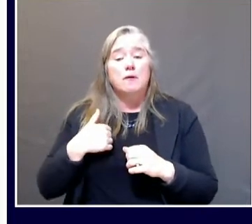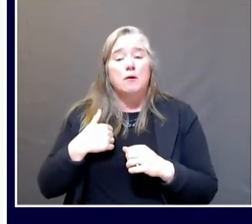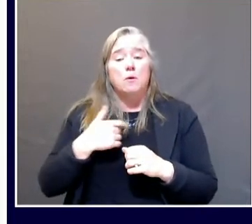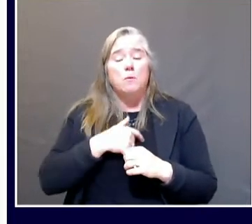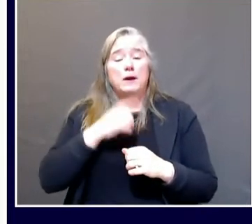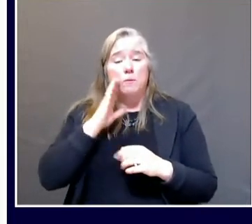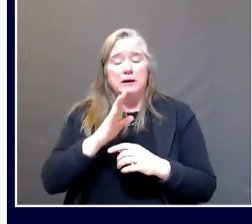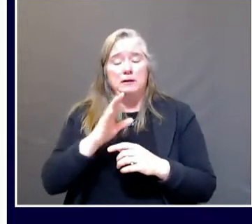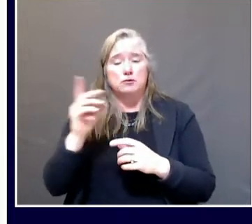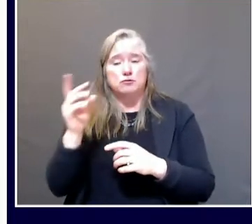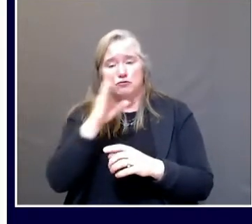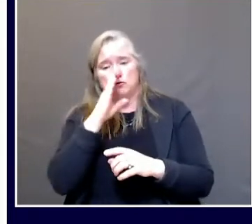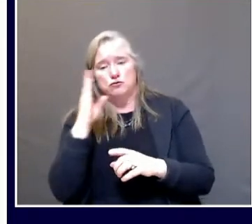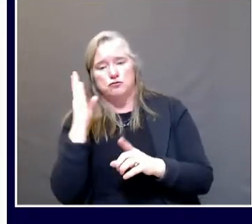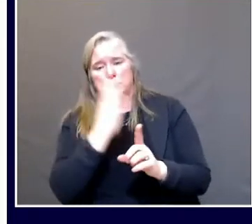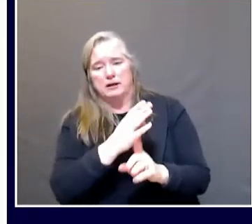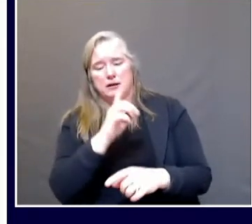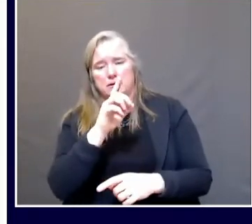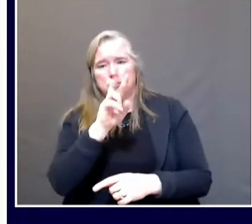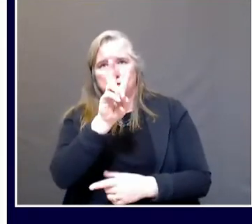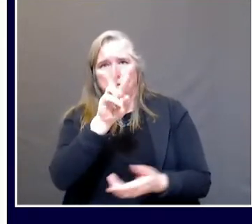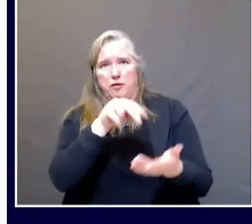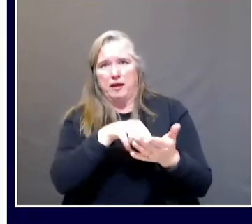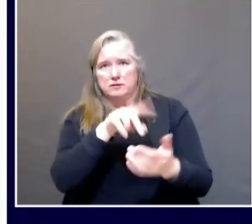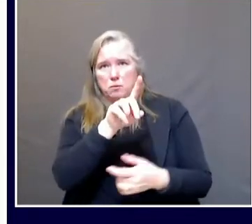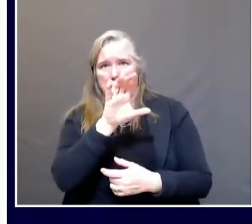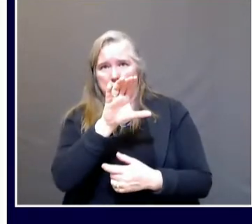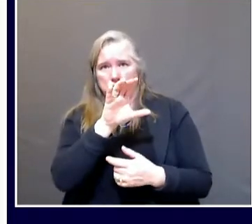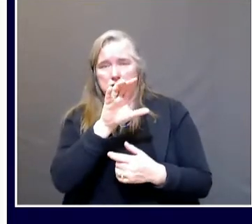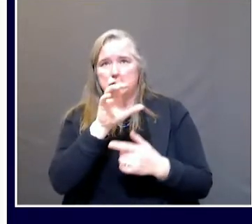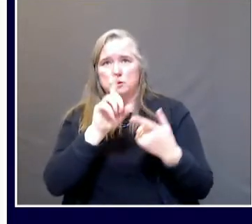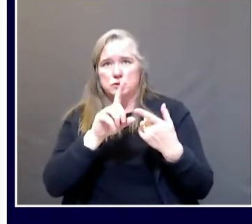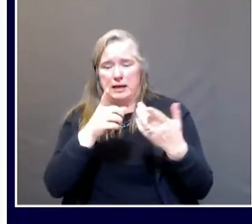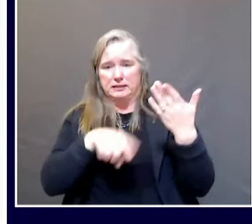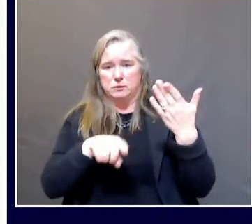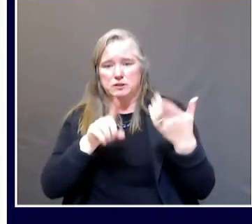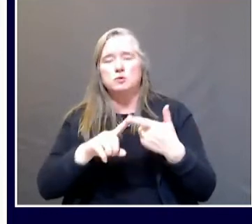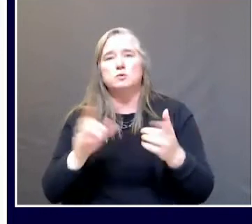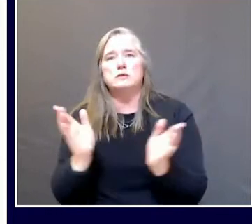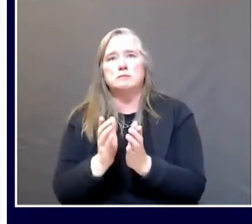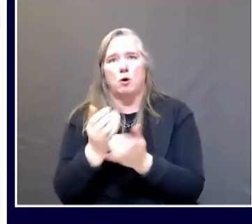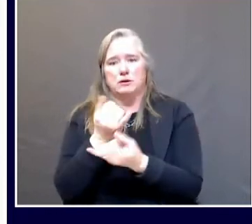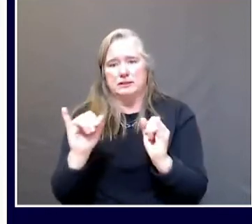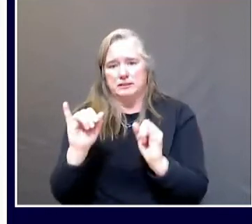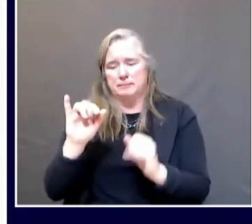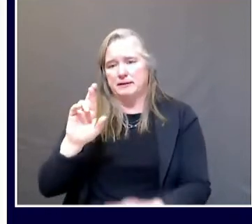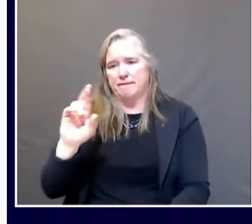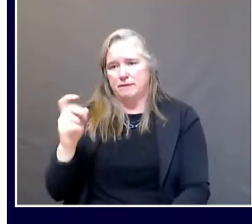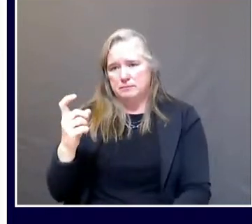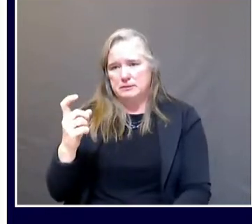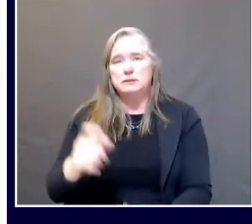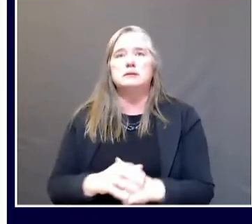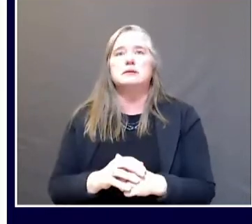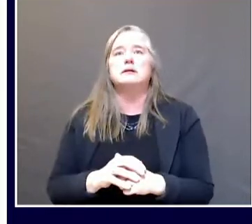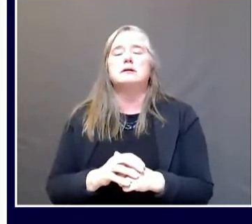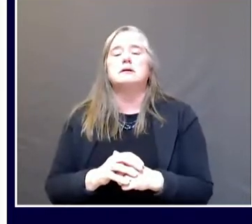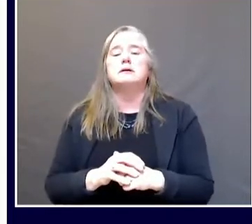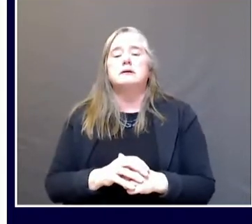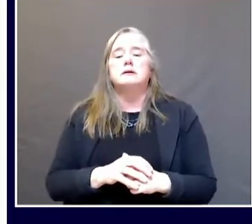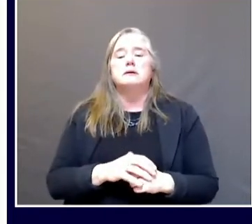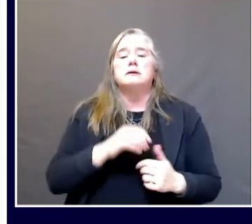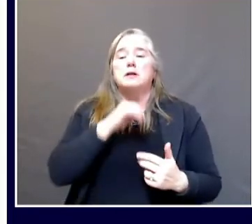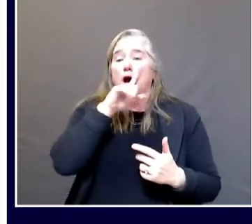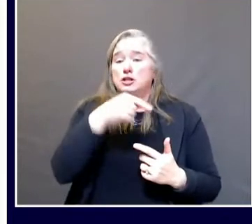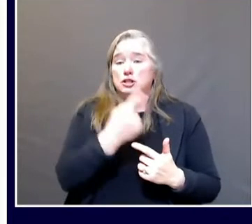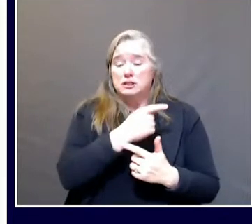2,100 doses to these independent pharmacies and our public health nurses for this purpose. So it's not just moving from the Walgreens and